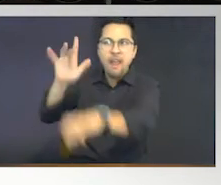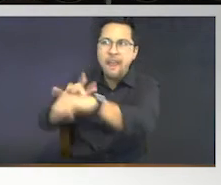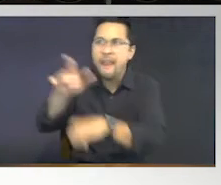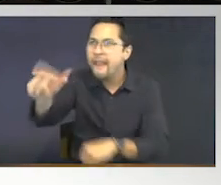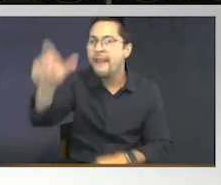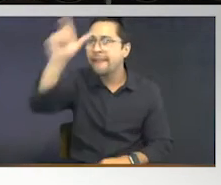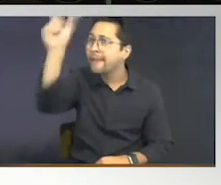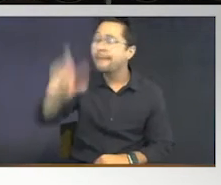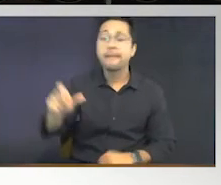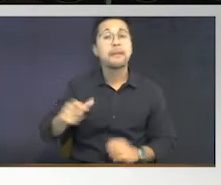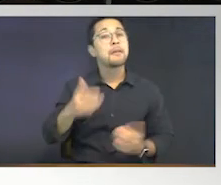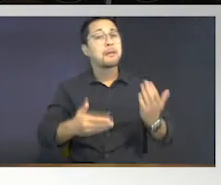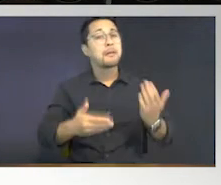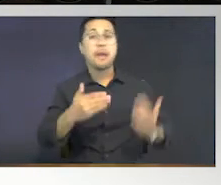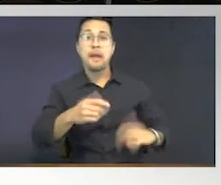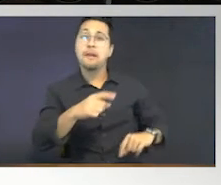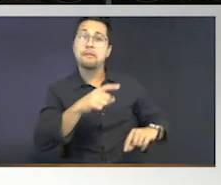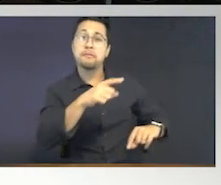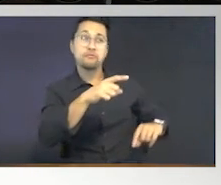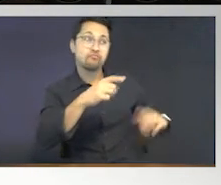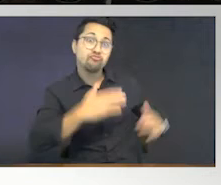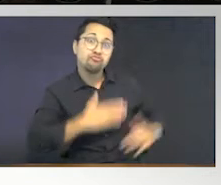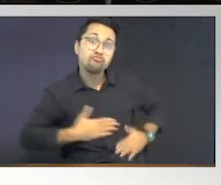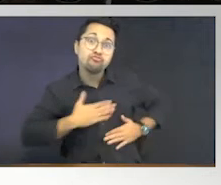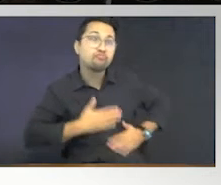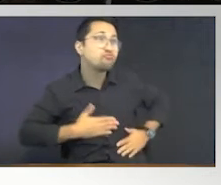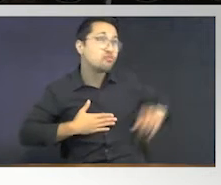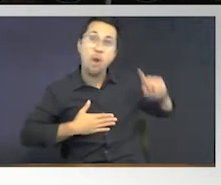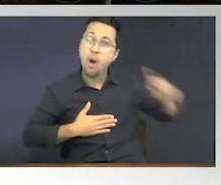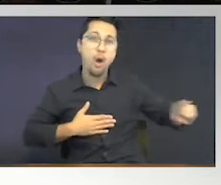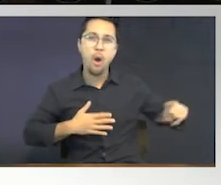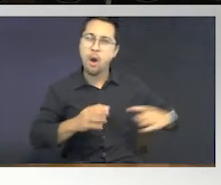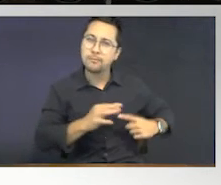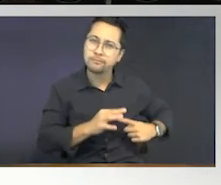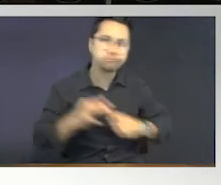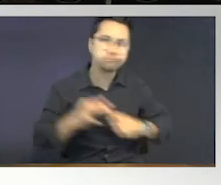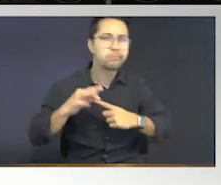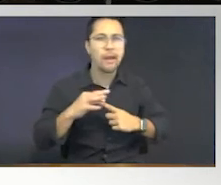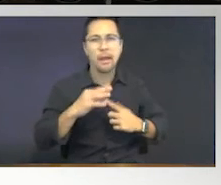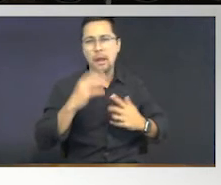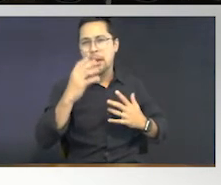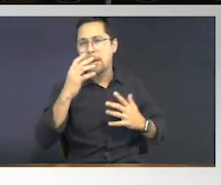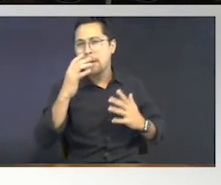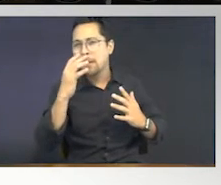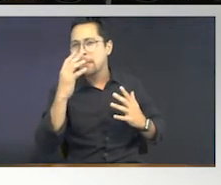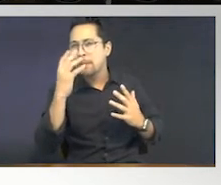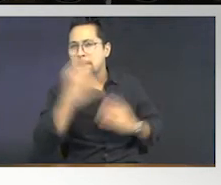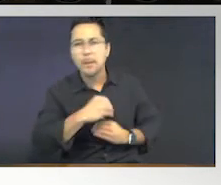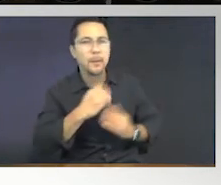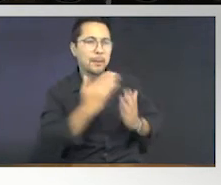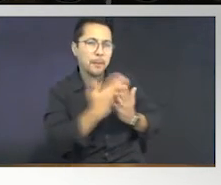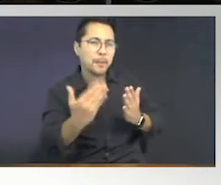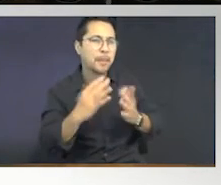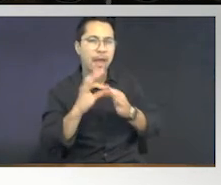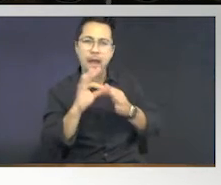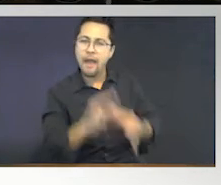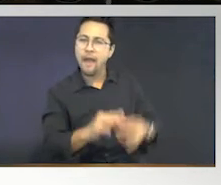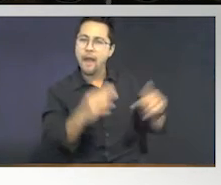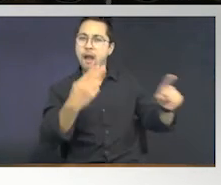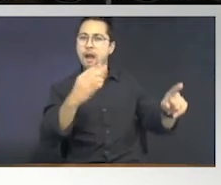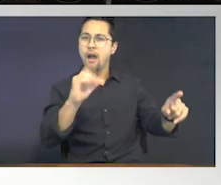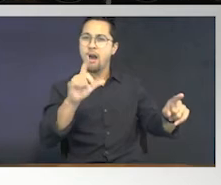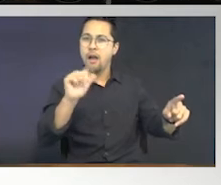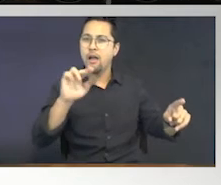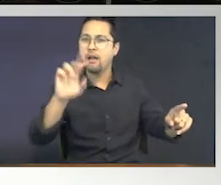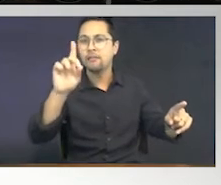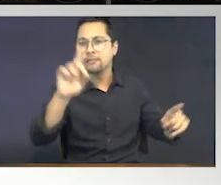may never be free to enjoy the very special, the very lovely things about Holland.